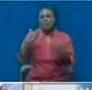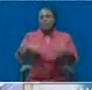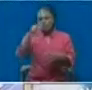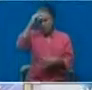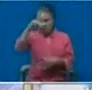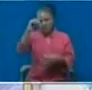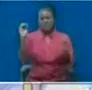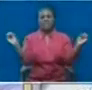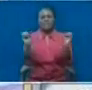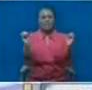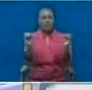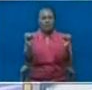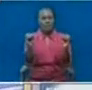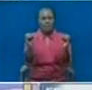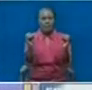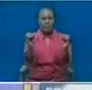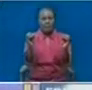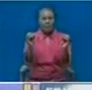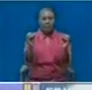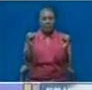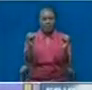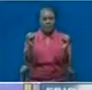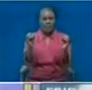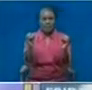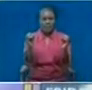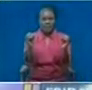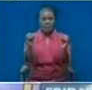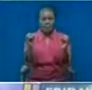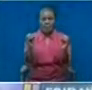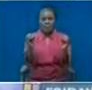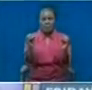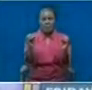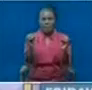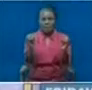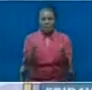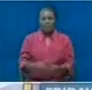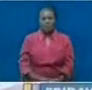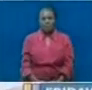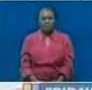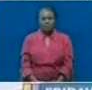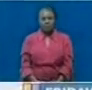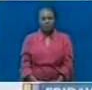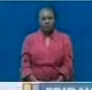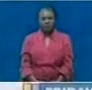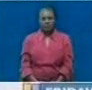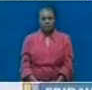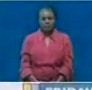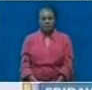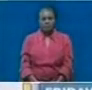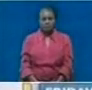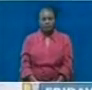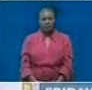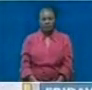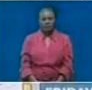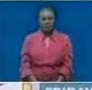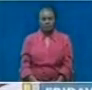bad singers. No, let's be real. You guys speak for yourselves, baby. We were not good singers. You were a bad singer. I was an okay singer.